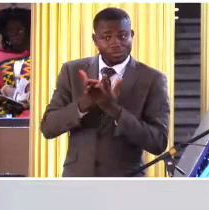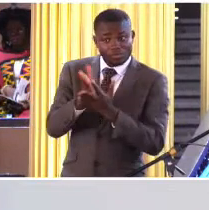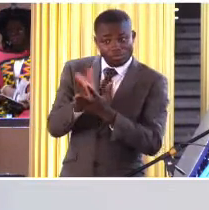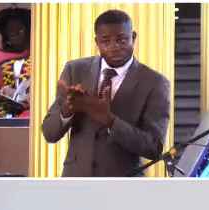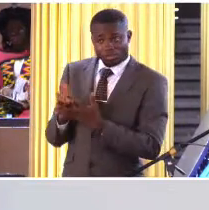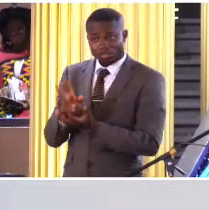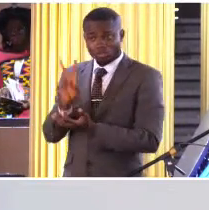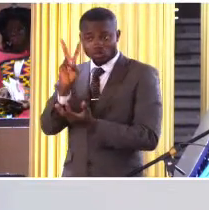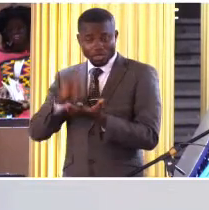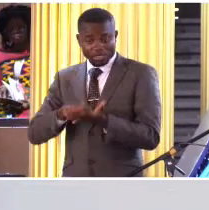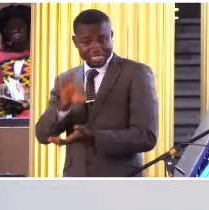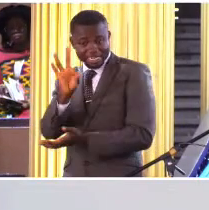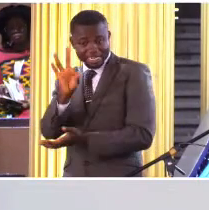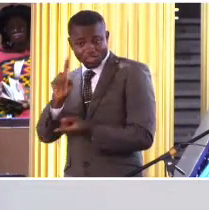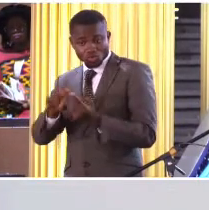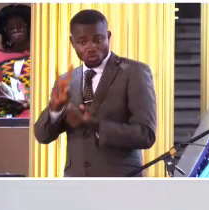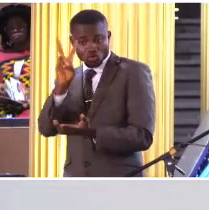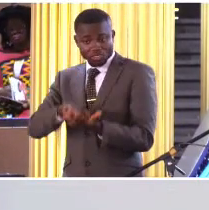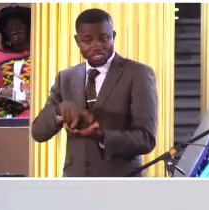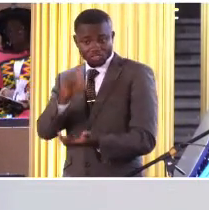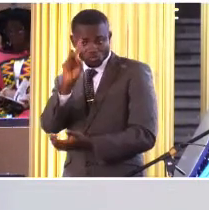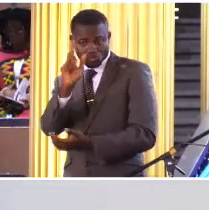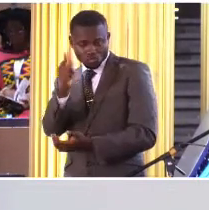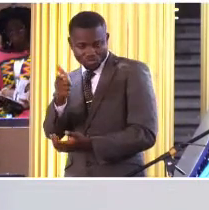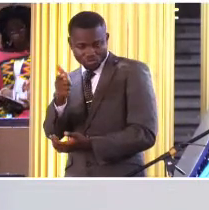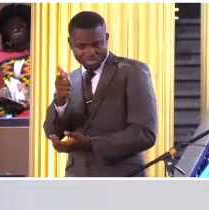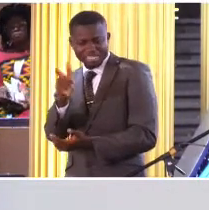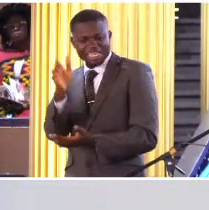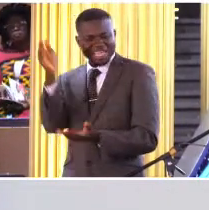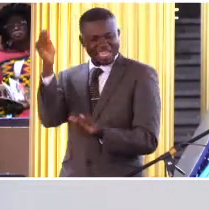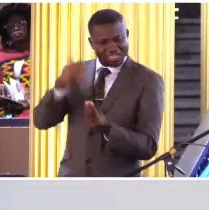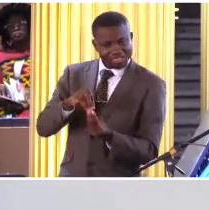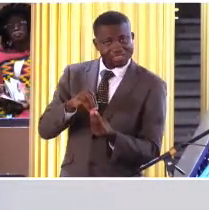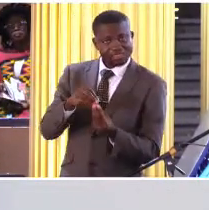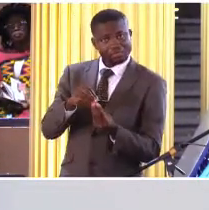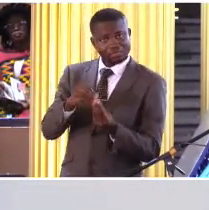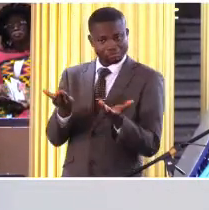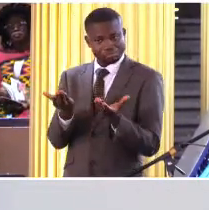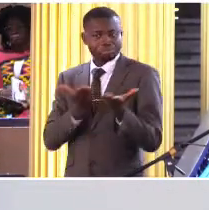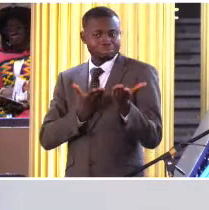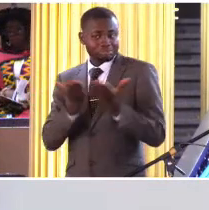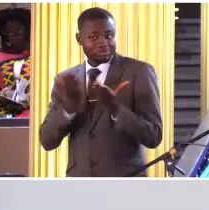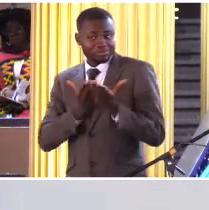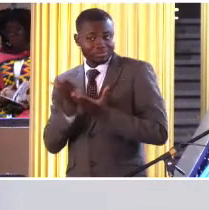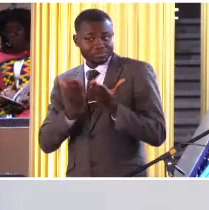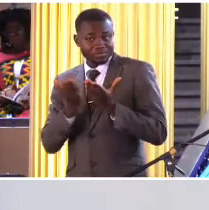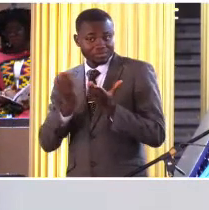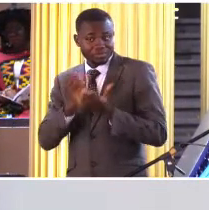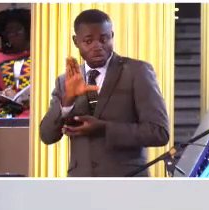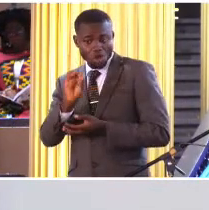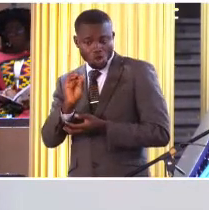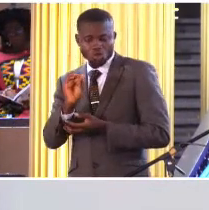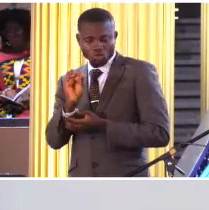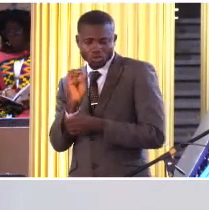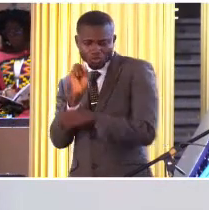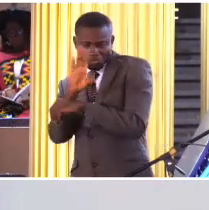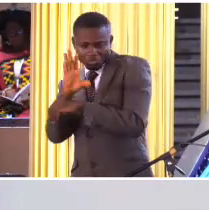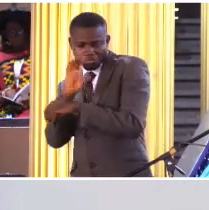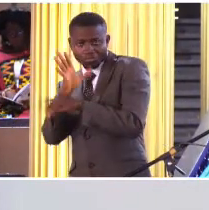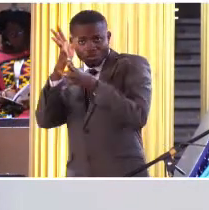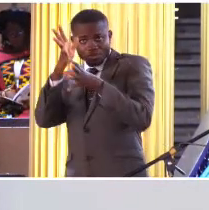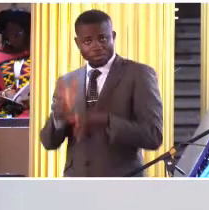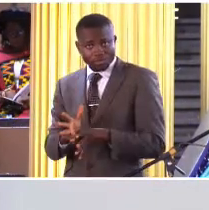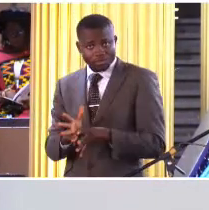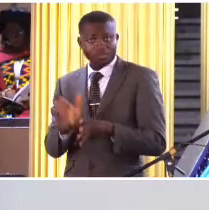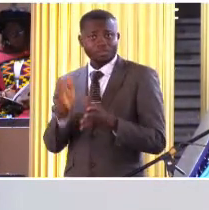and 2021. In addition, he served as a co-consultant for a 2-year mine-wide ergonomic